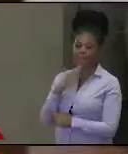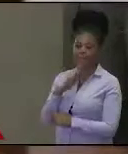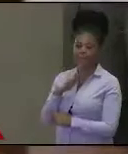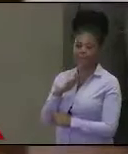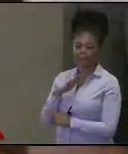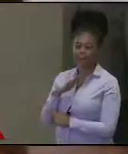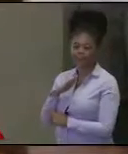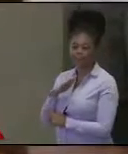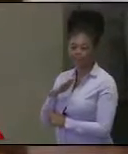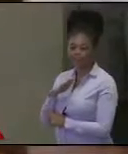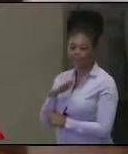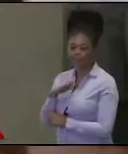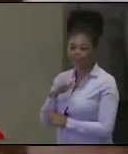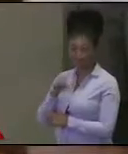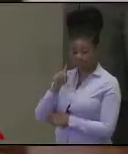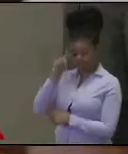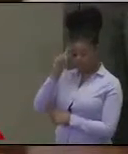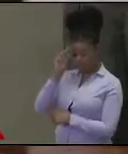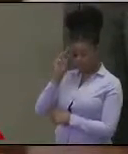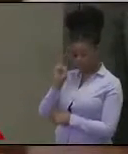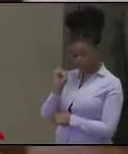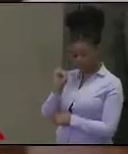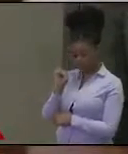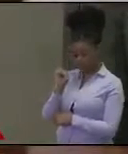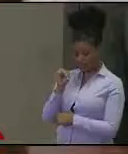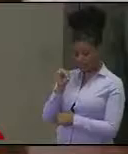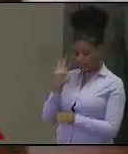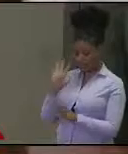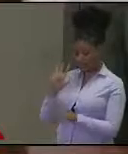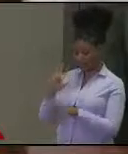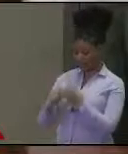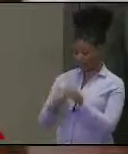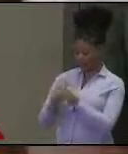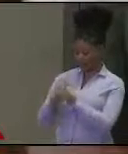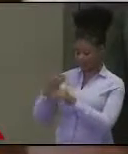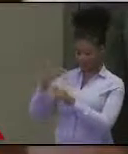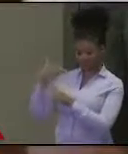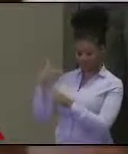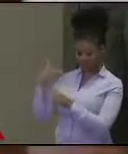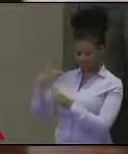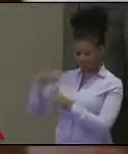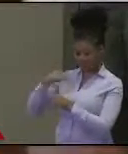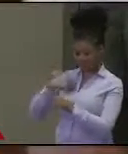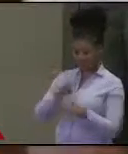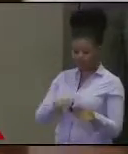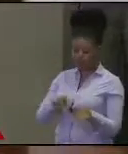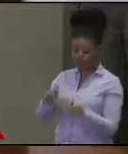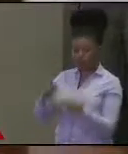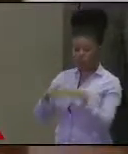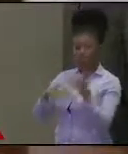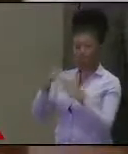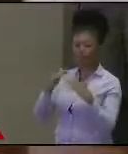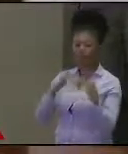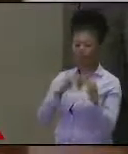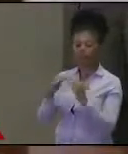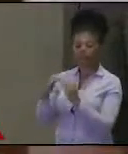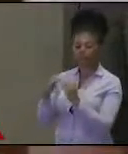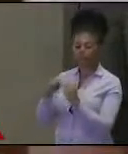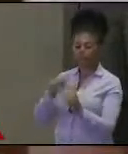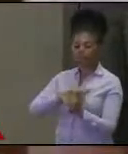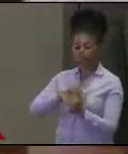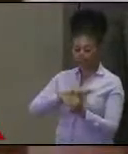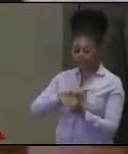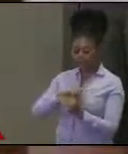ourselves. In Nelson Mandela, for almost the last 10 years now, we've been struggling to build houses because of the instability